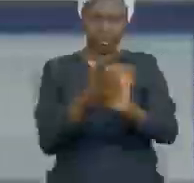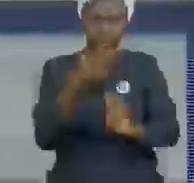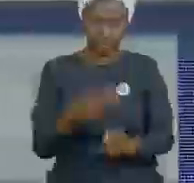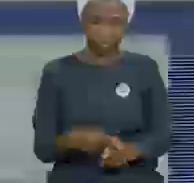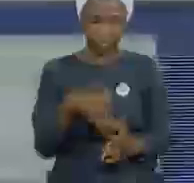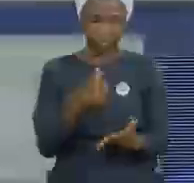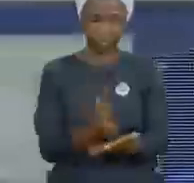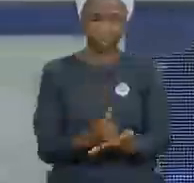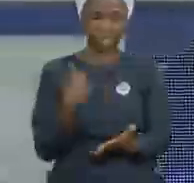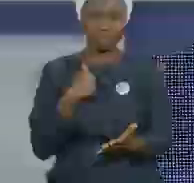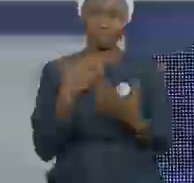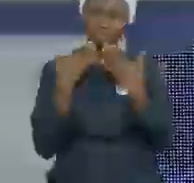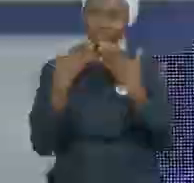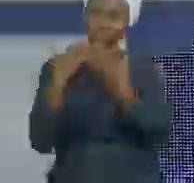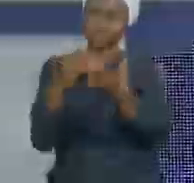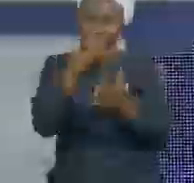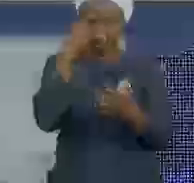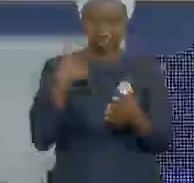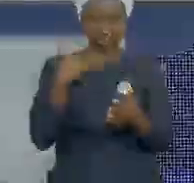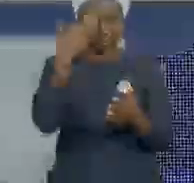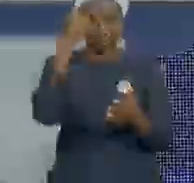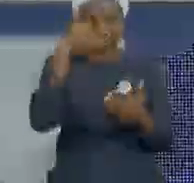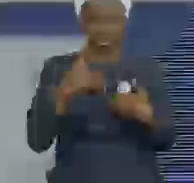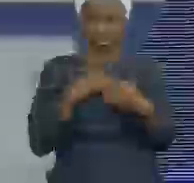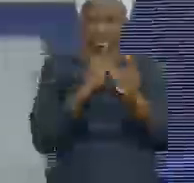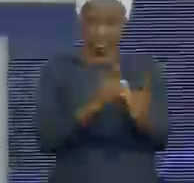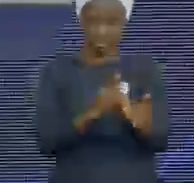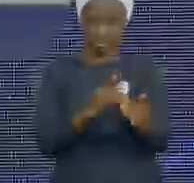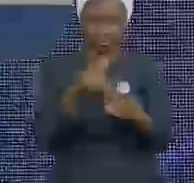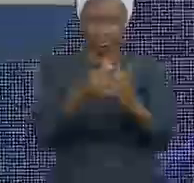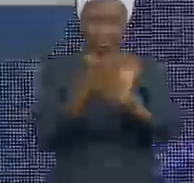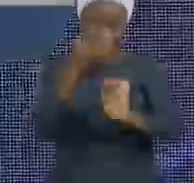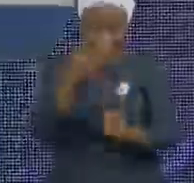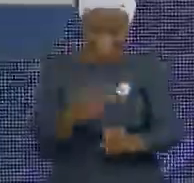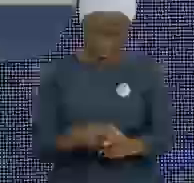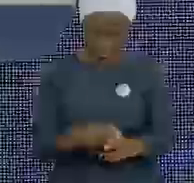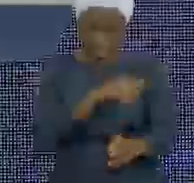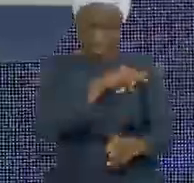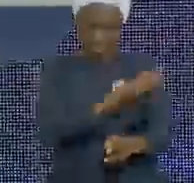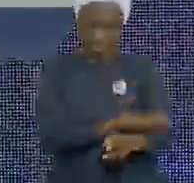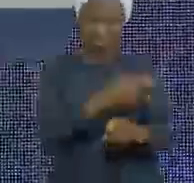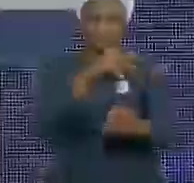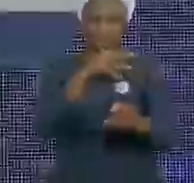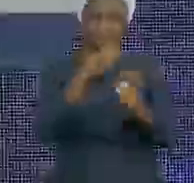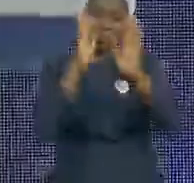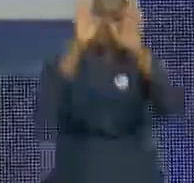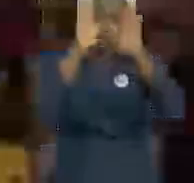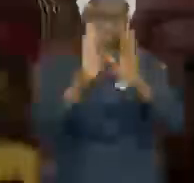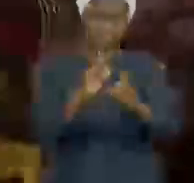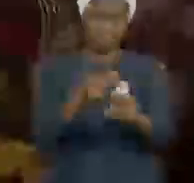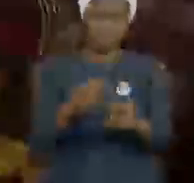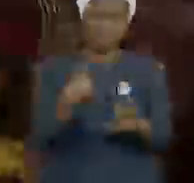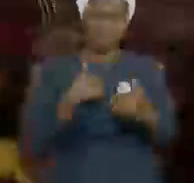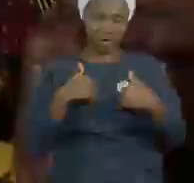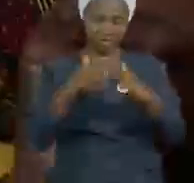Well, thank you because we know you have answered. In Jesus' mighty, marvelous name, we pray.